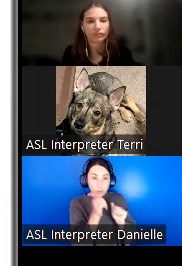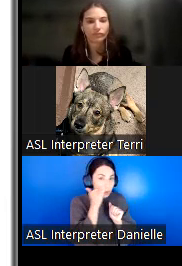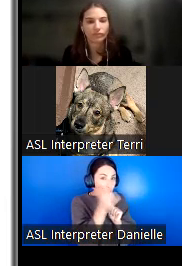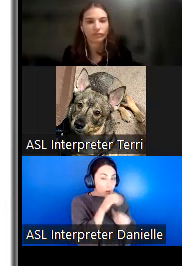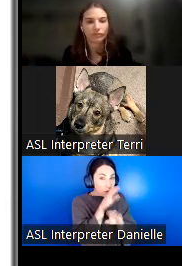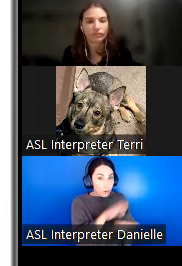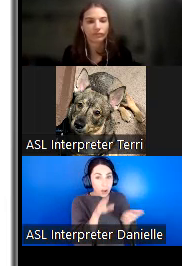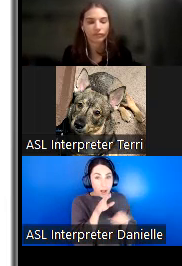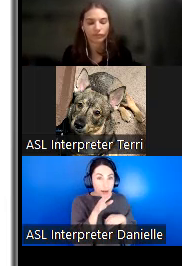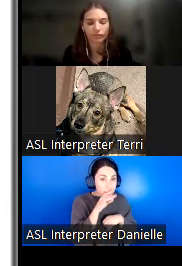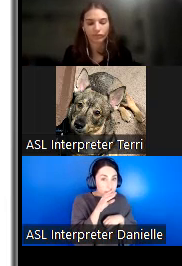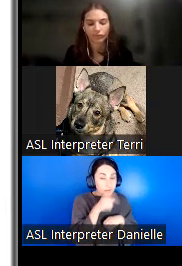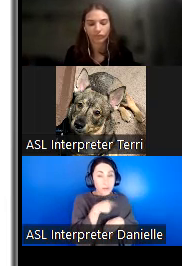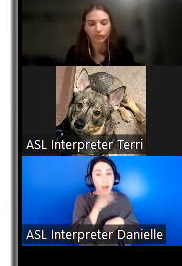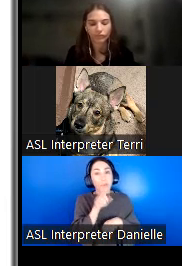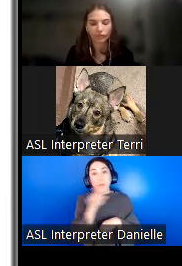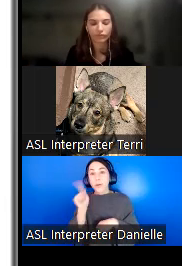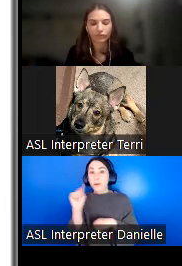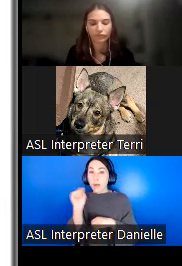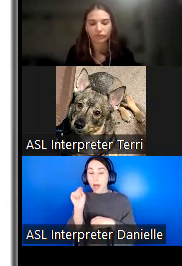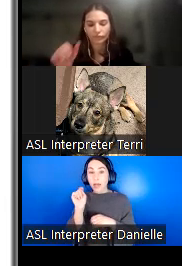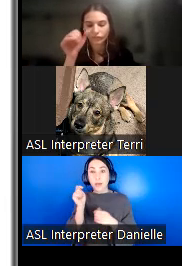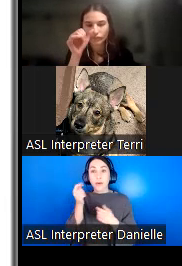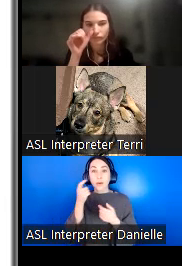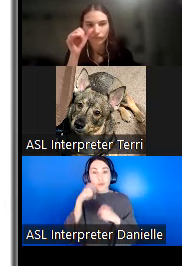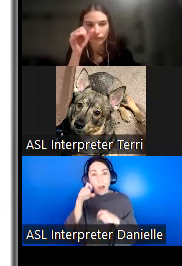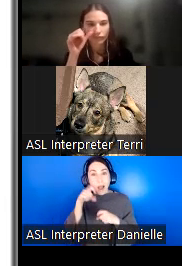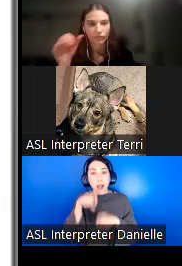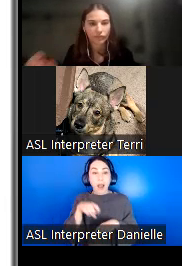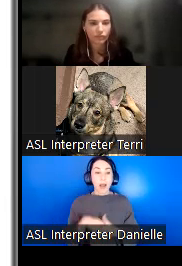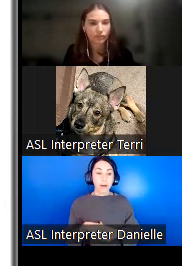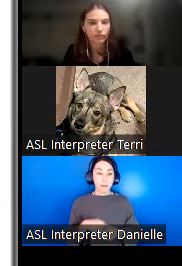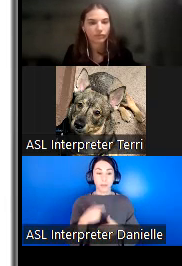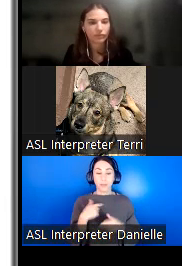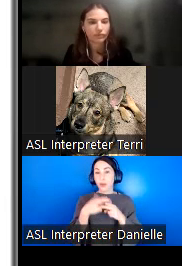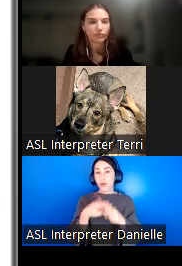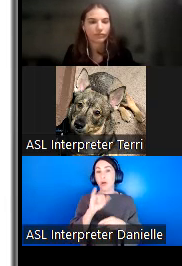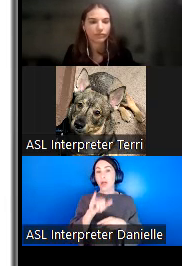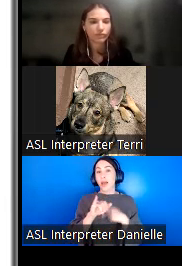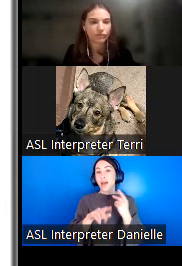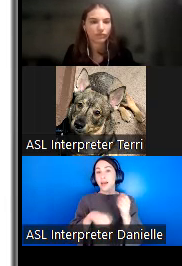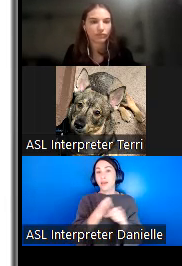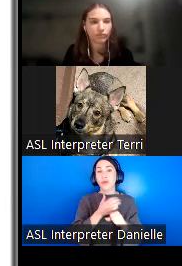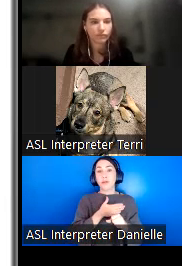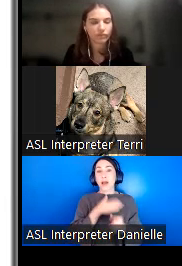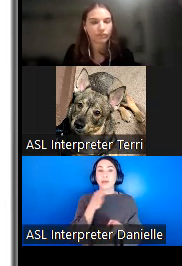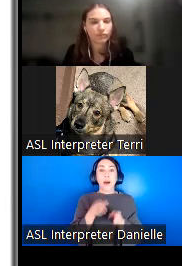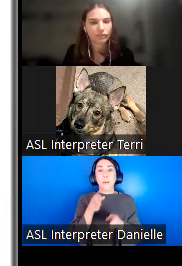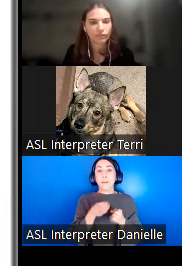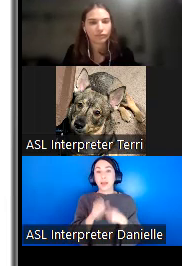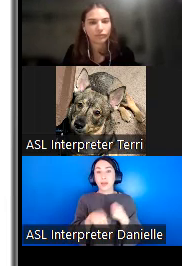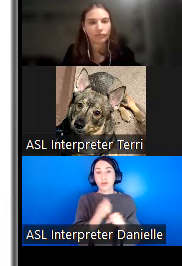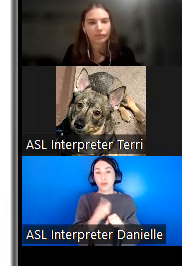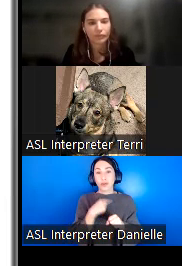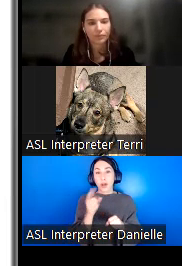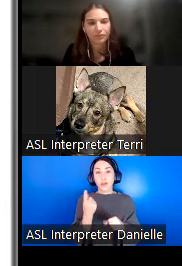be going to the toilets and crying and that kind of thing and trying to hide it. I call that year my zombie year, because I was pretty much a zombie. And of course